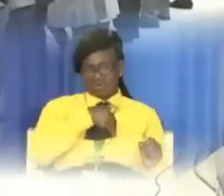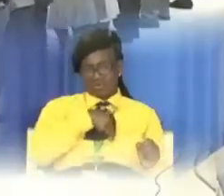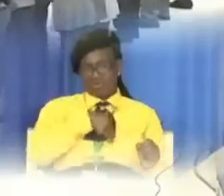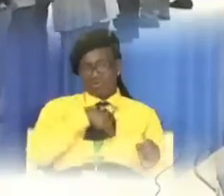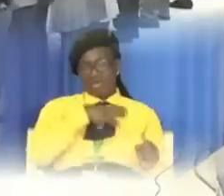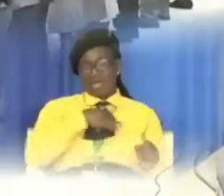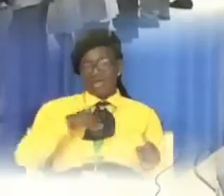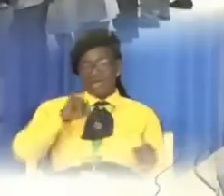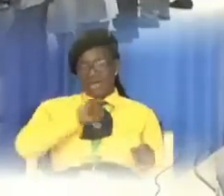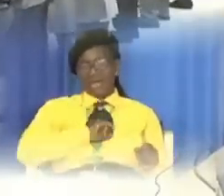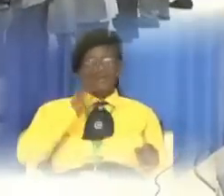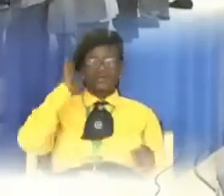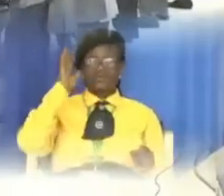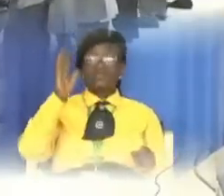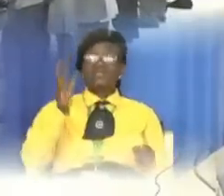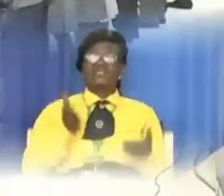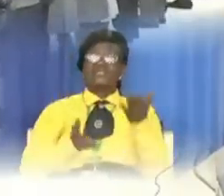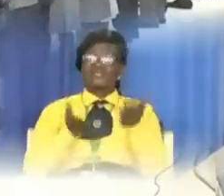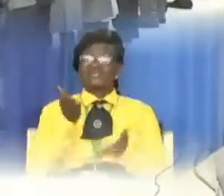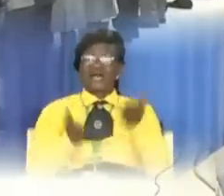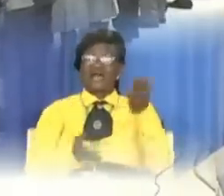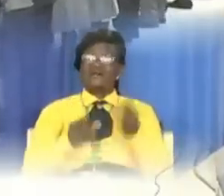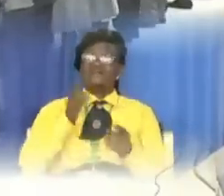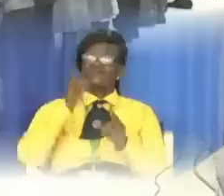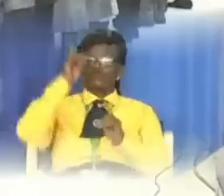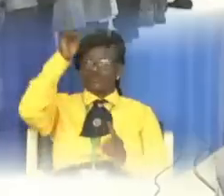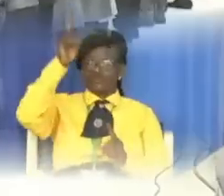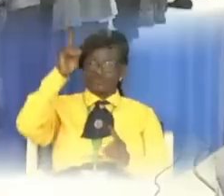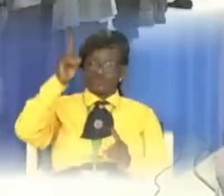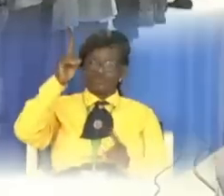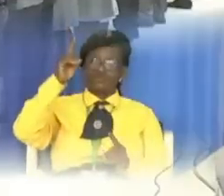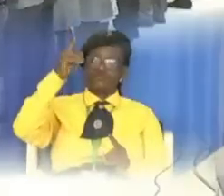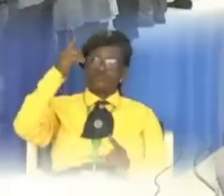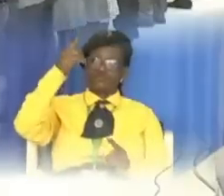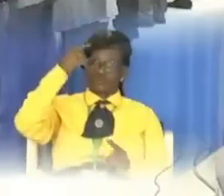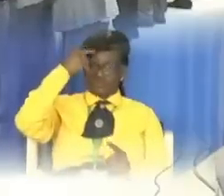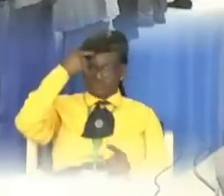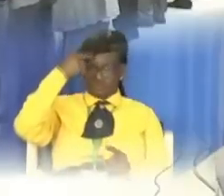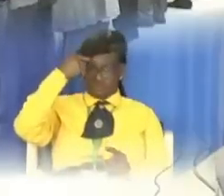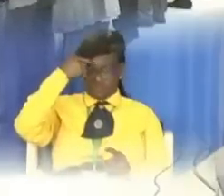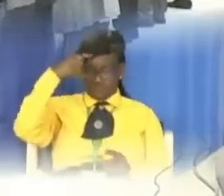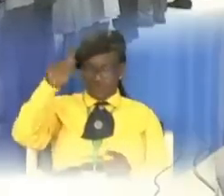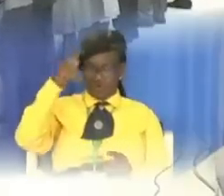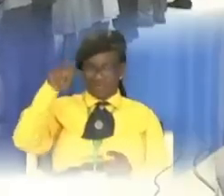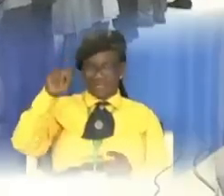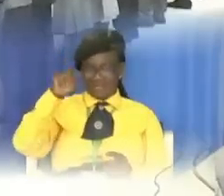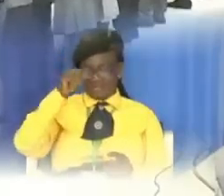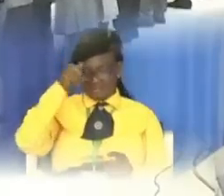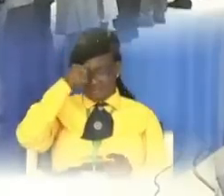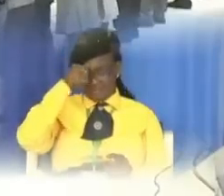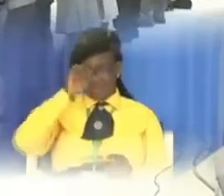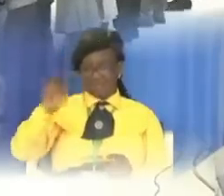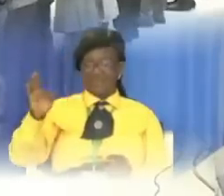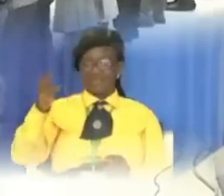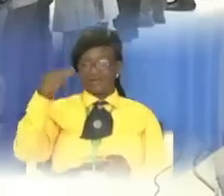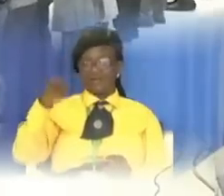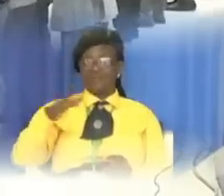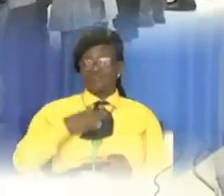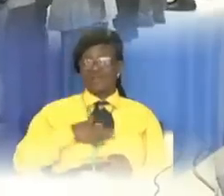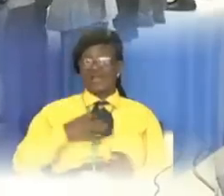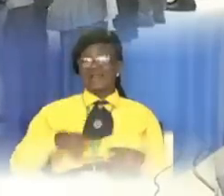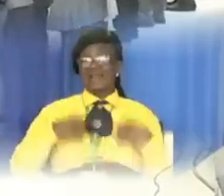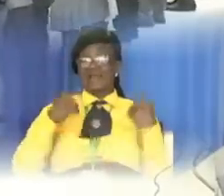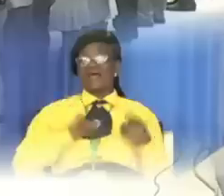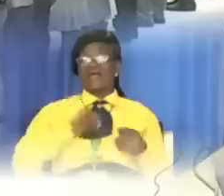you for the rest of my life. I'm saying bye-bye to a life of darkness, bye-bye to a life of sin. I will do